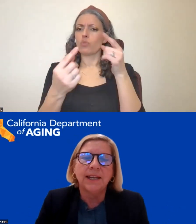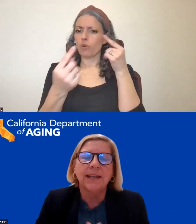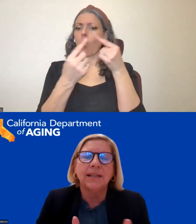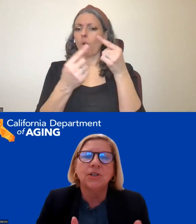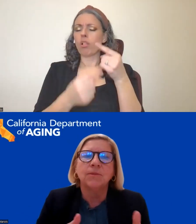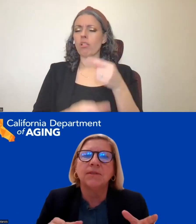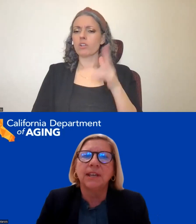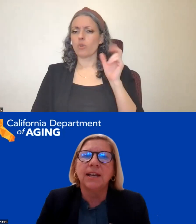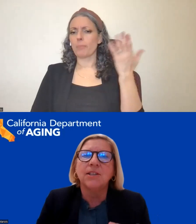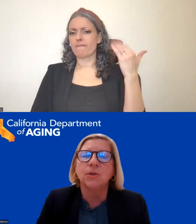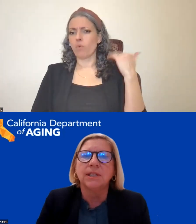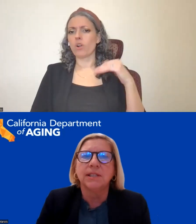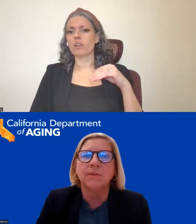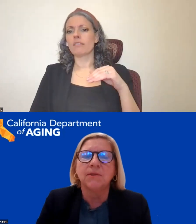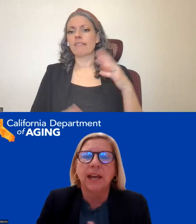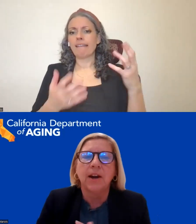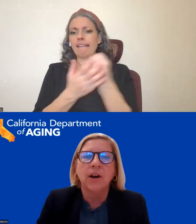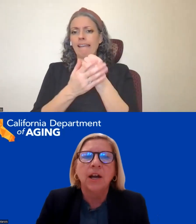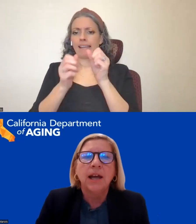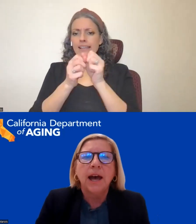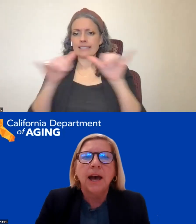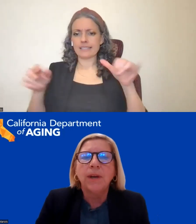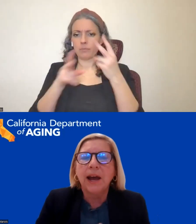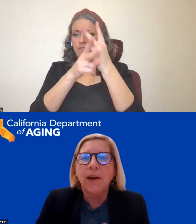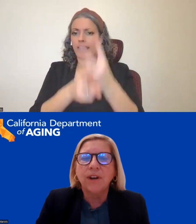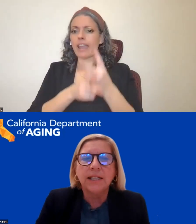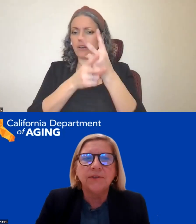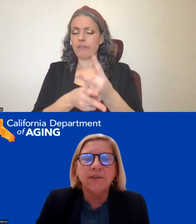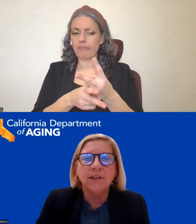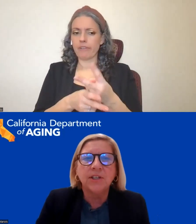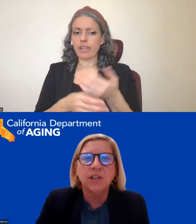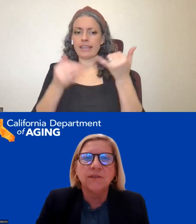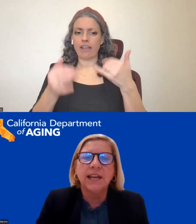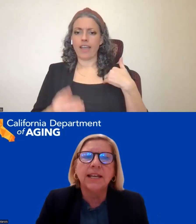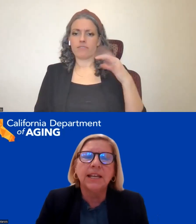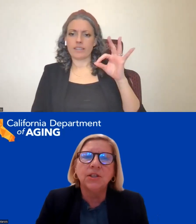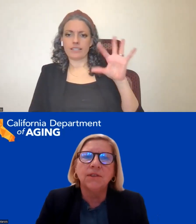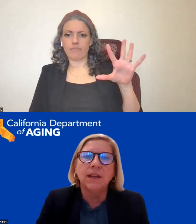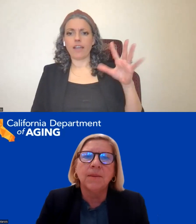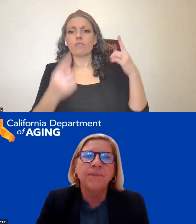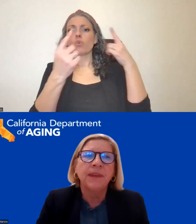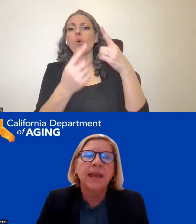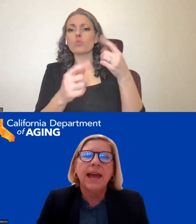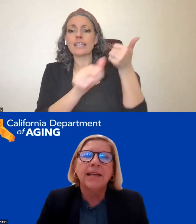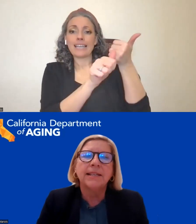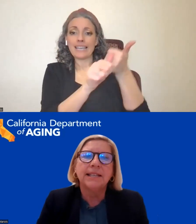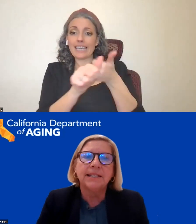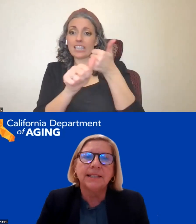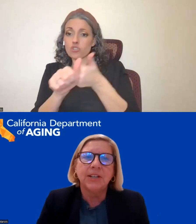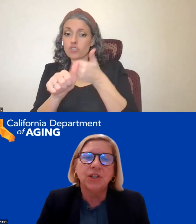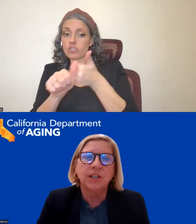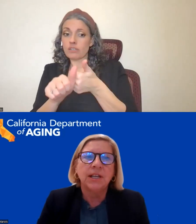McCoy-Wade say in terms of getting to a system of care. We now have 95 initiatives, and each of them